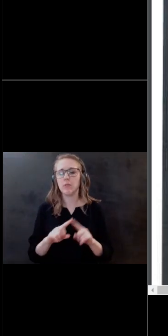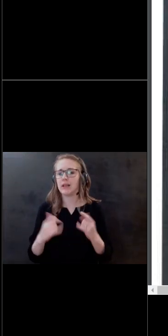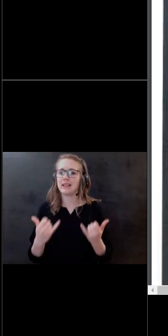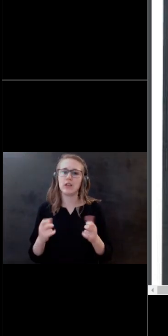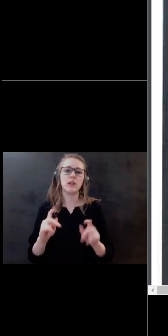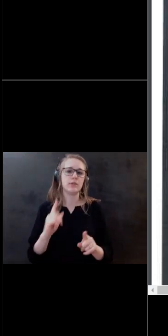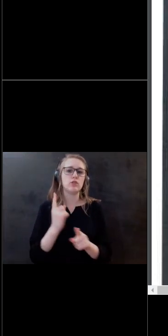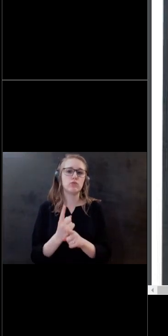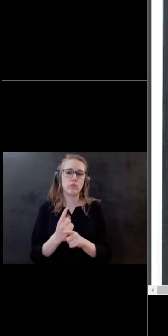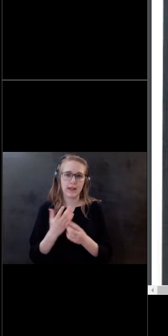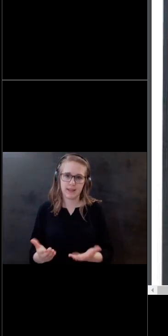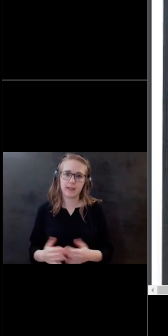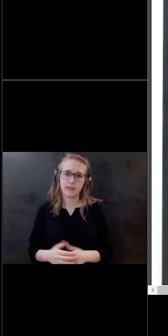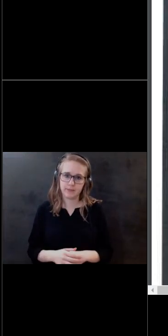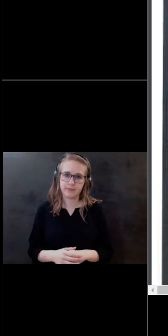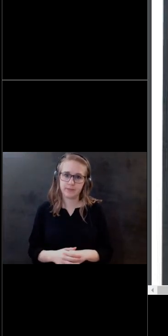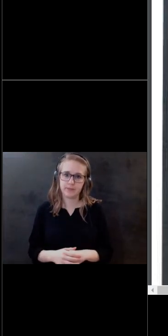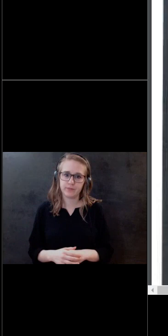thing. And